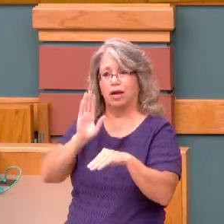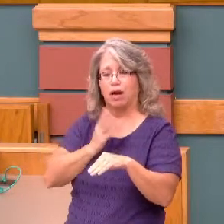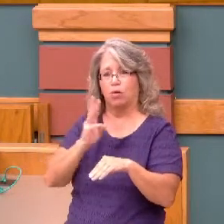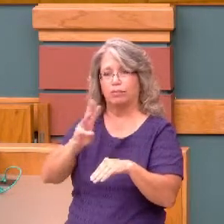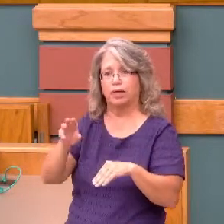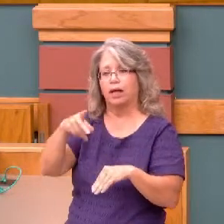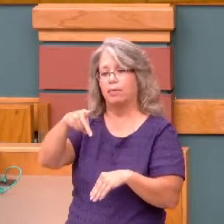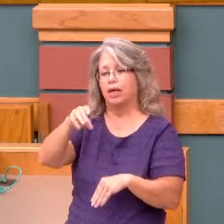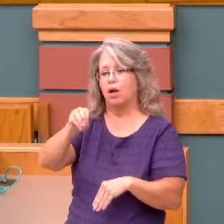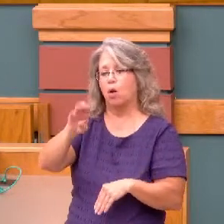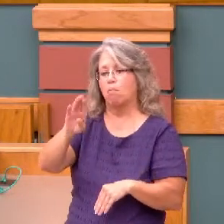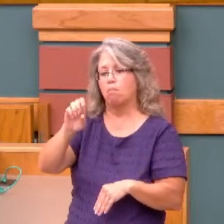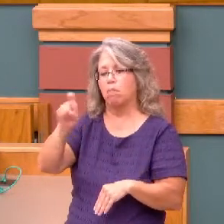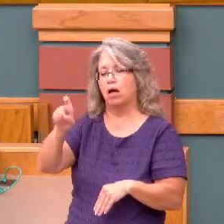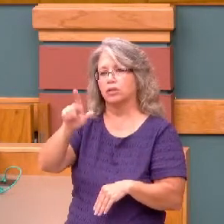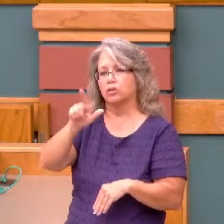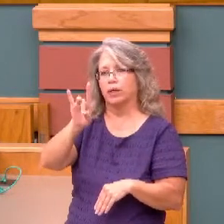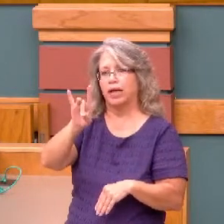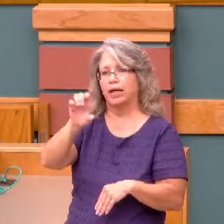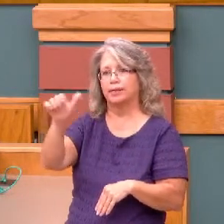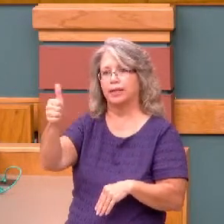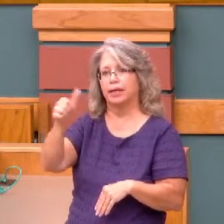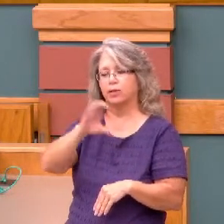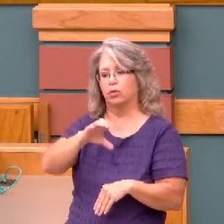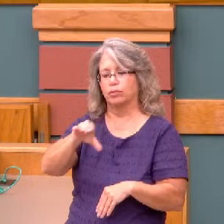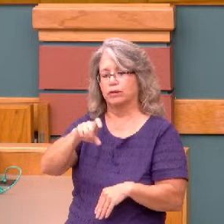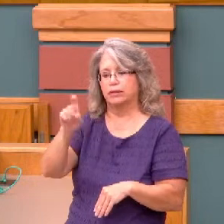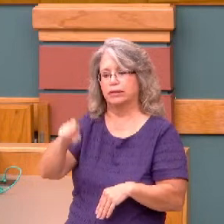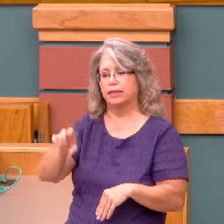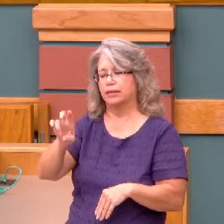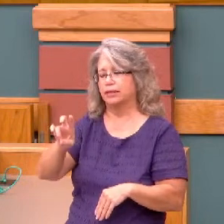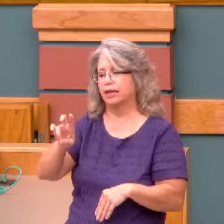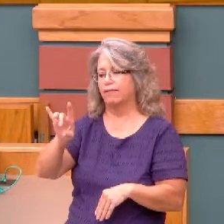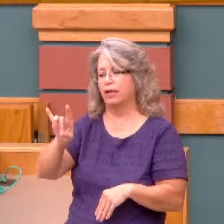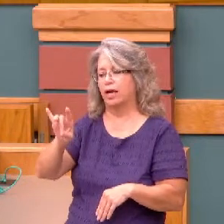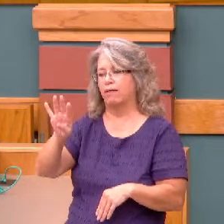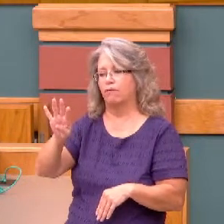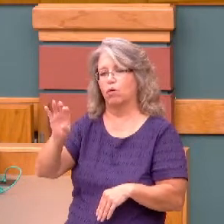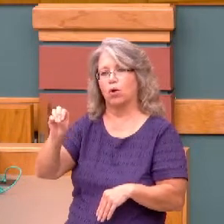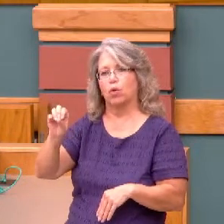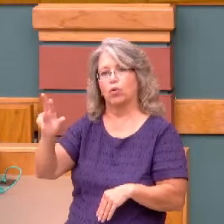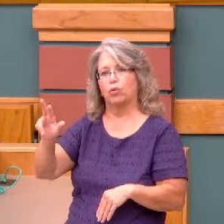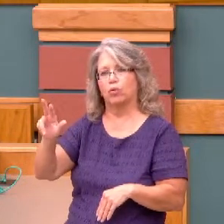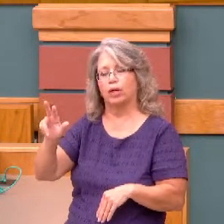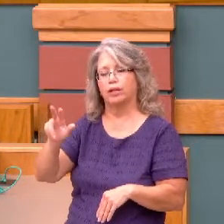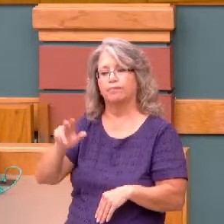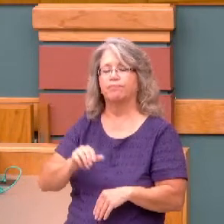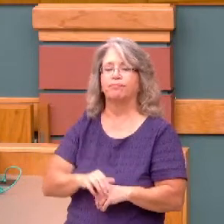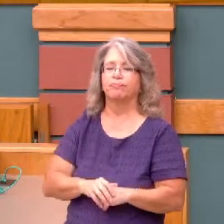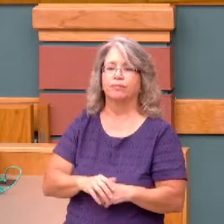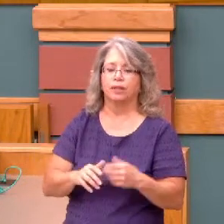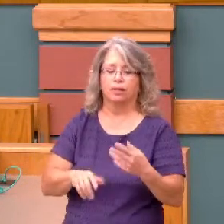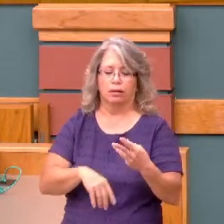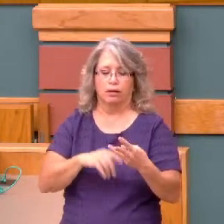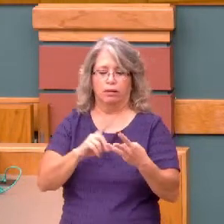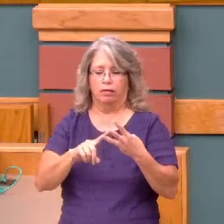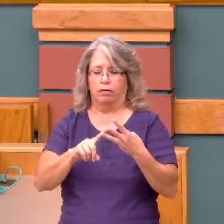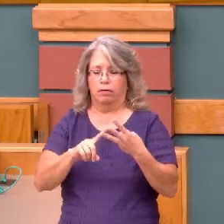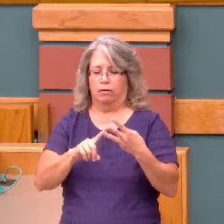Box 2810, Corpus Christi, Texas 78403. Or you can go online